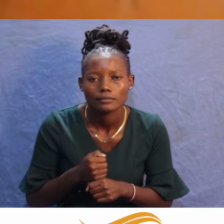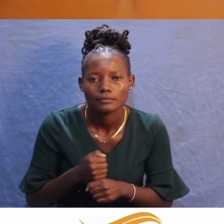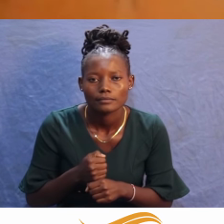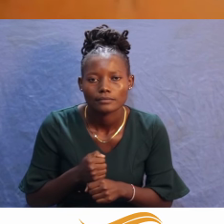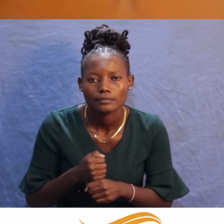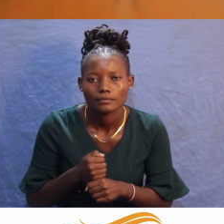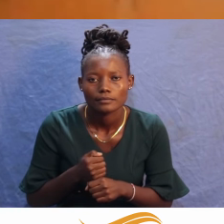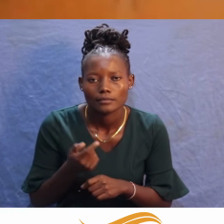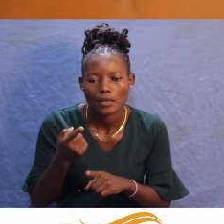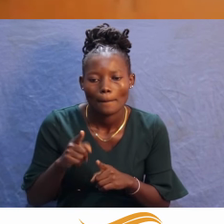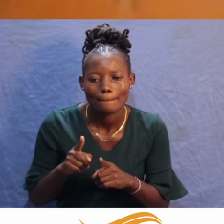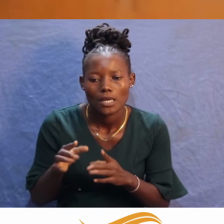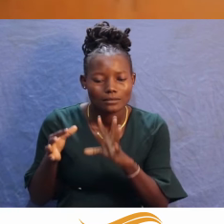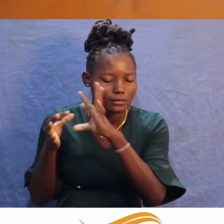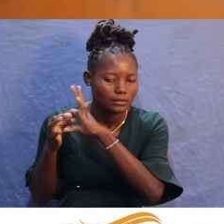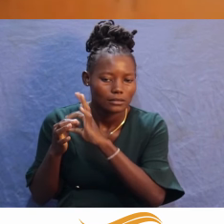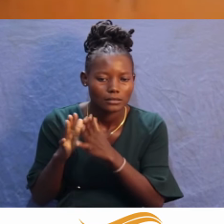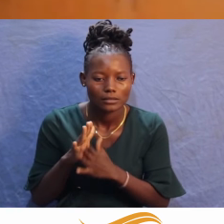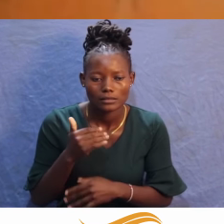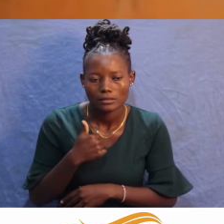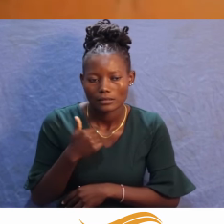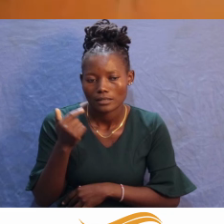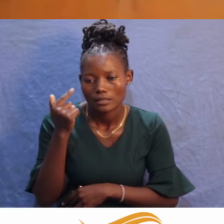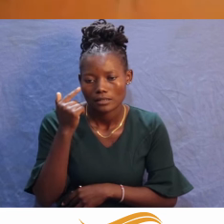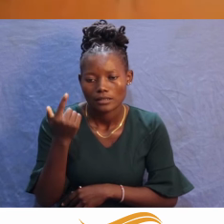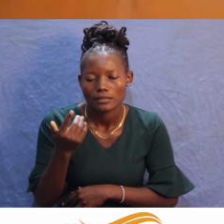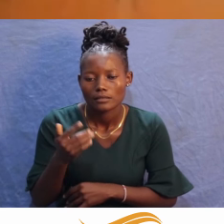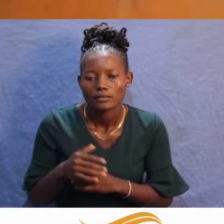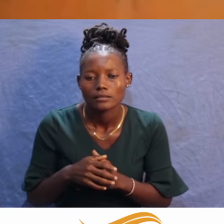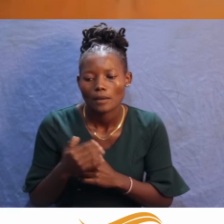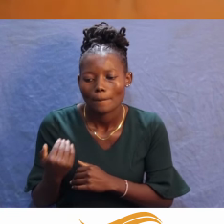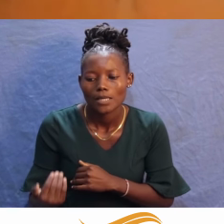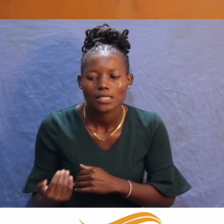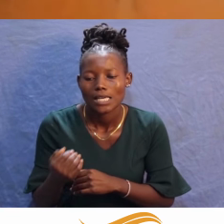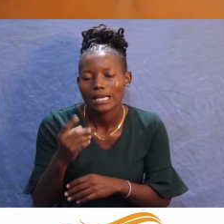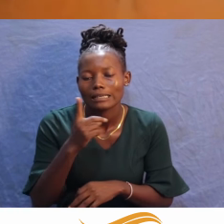But if I had family history, I'd probably would see a cardiologist if I was an athlete in my younger days.